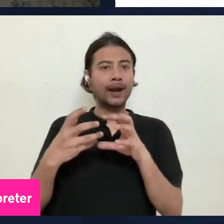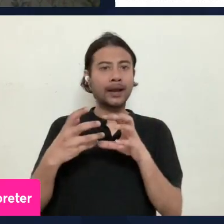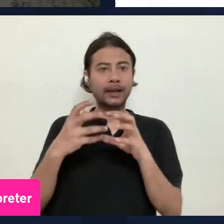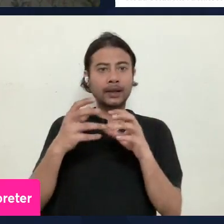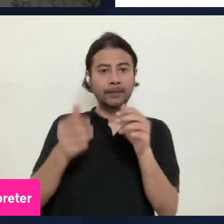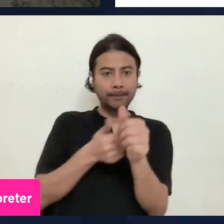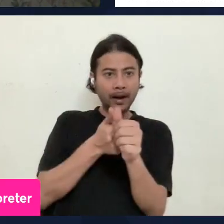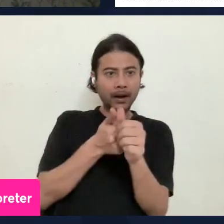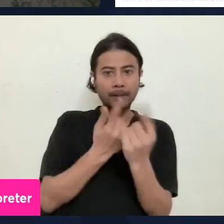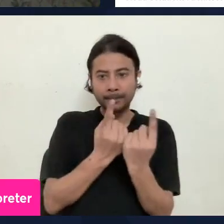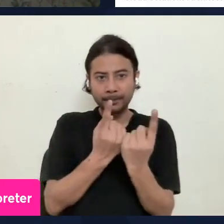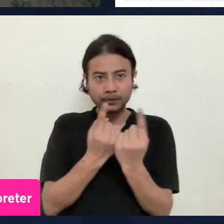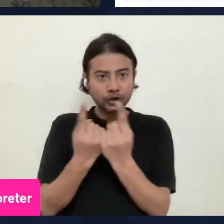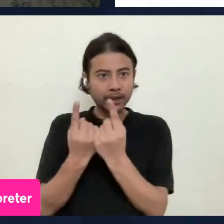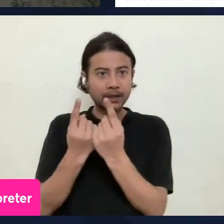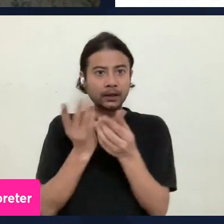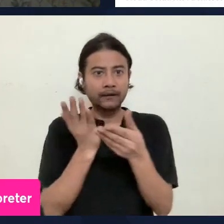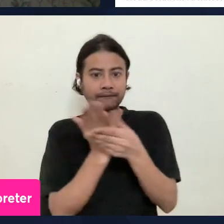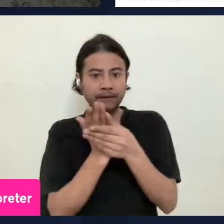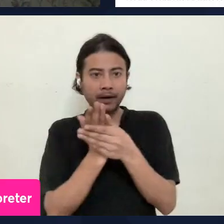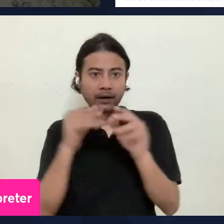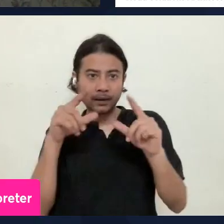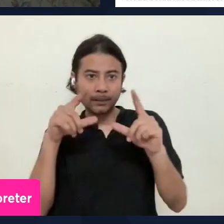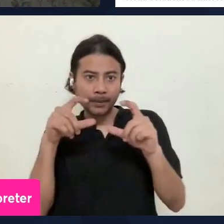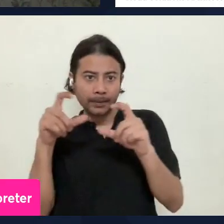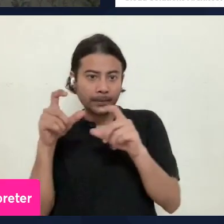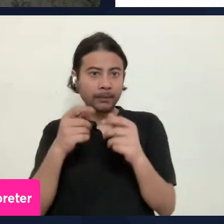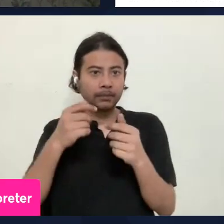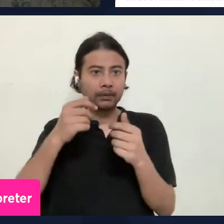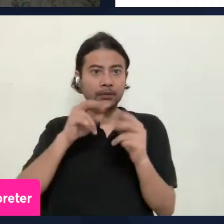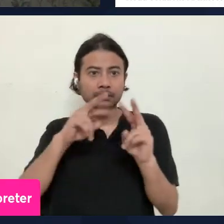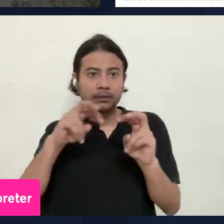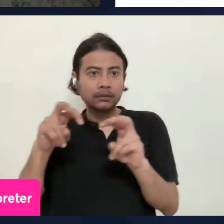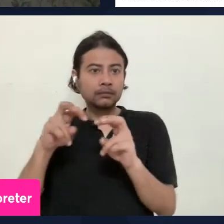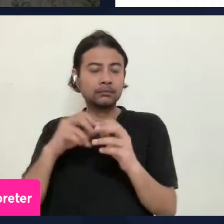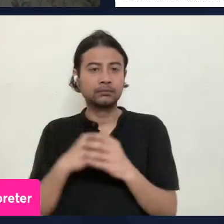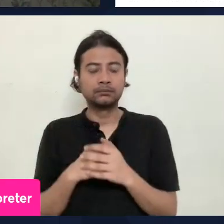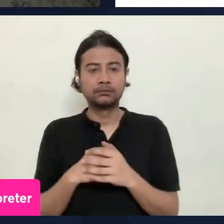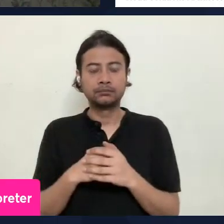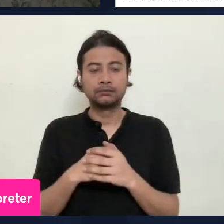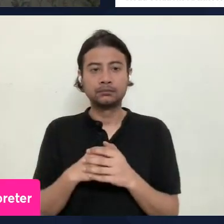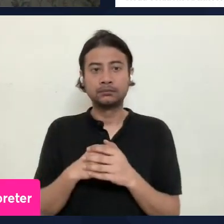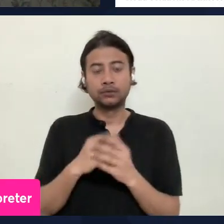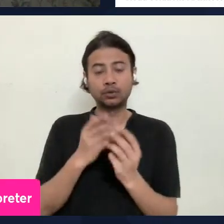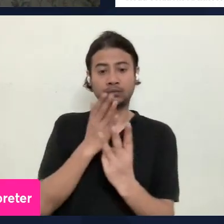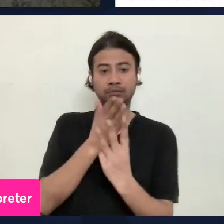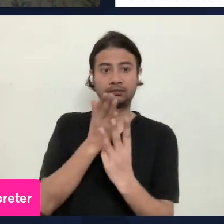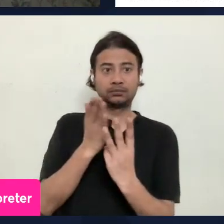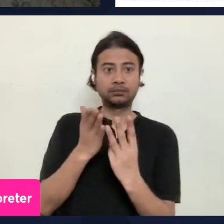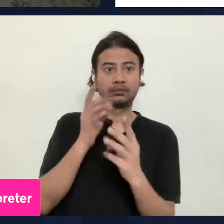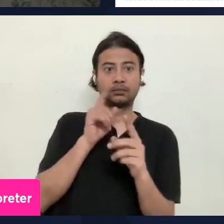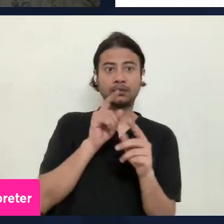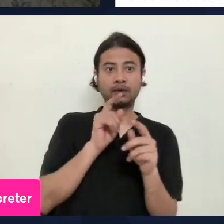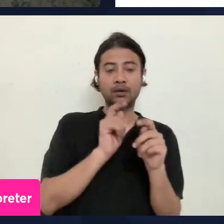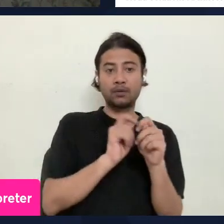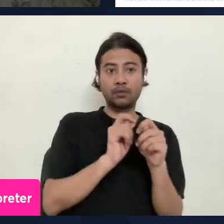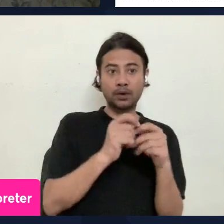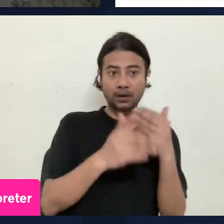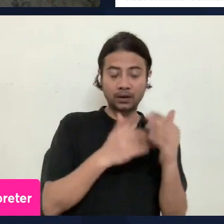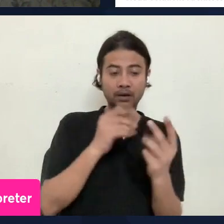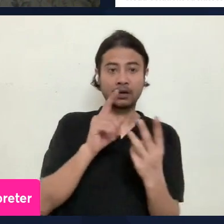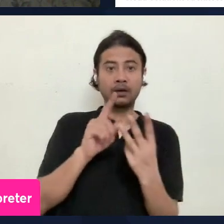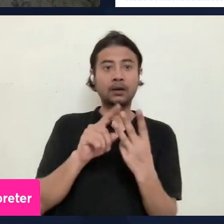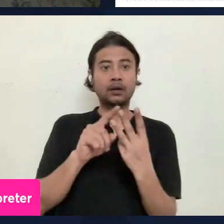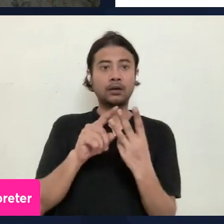reduce the operational overheads as well. So yeah, three key areas really: performance, operational, and cost